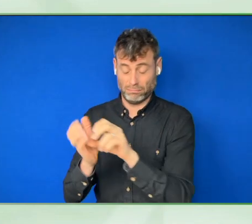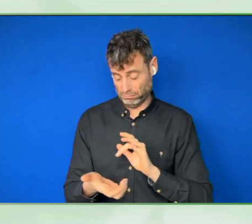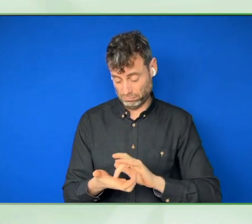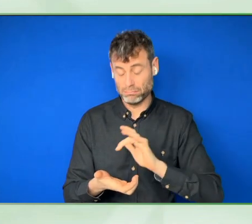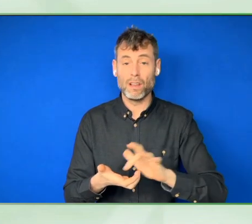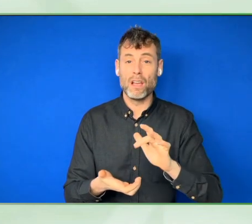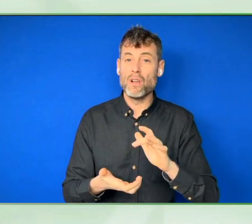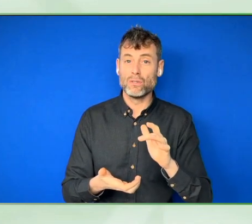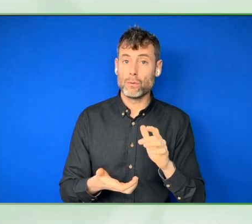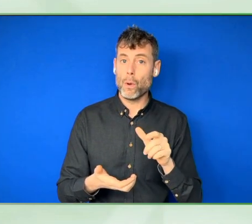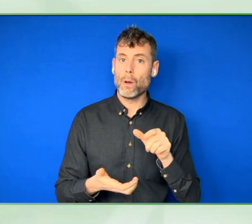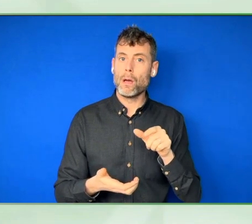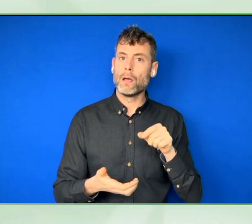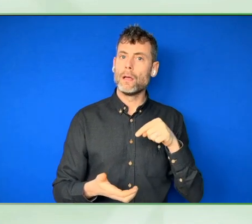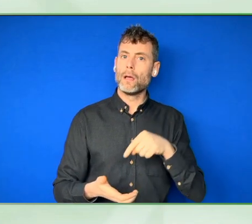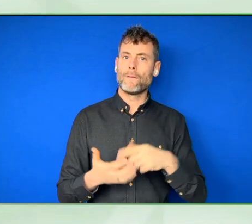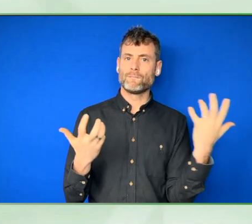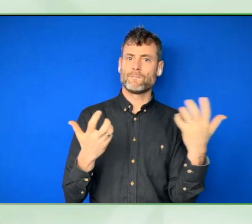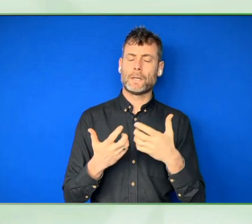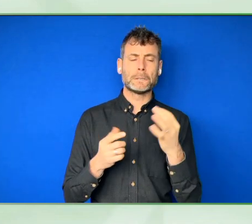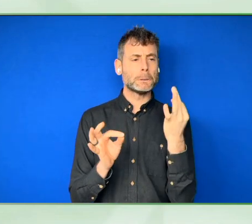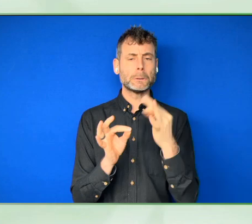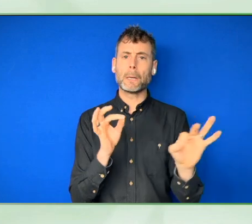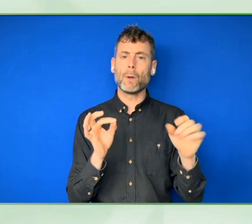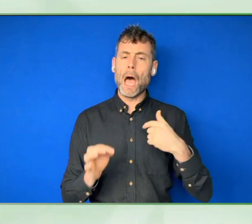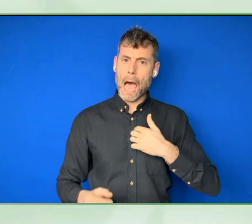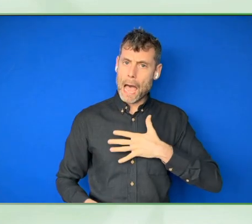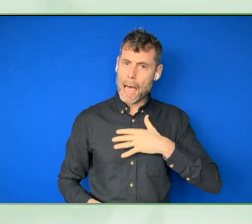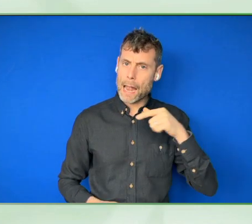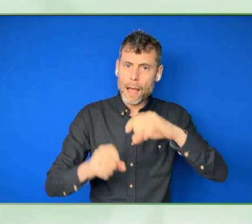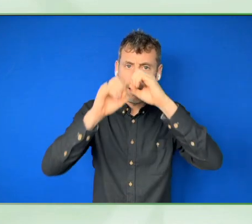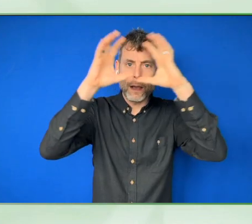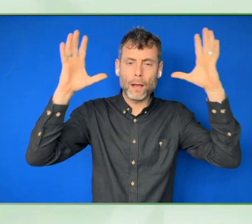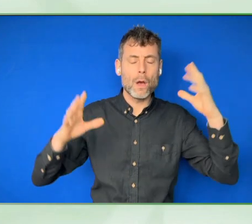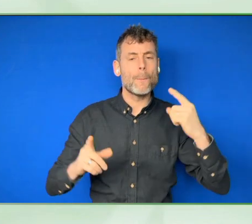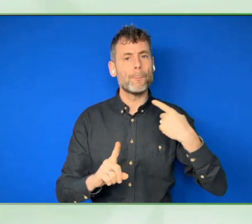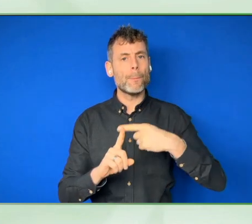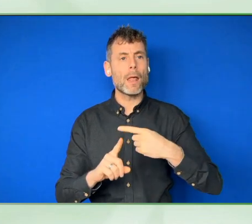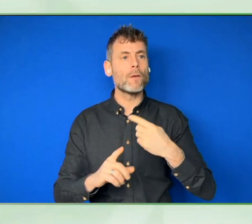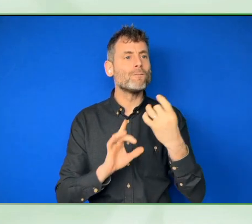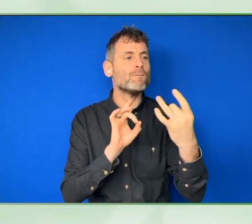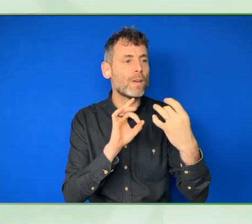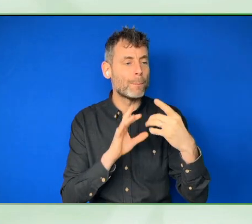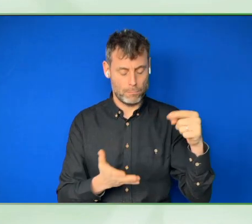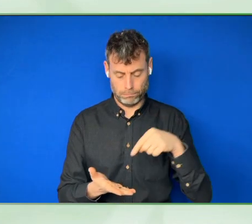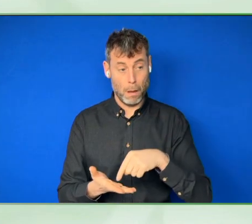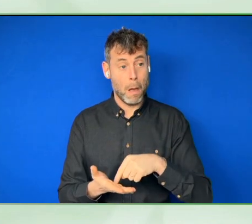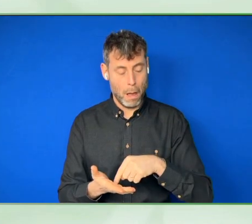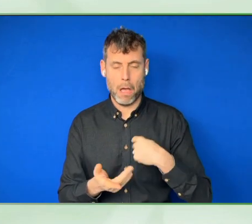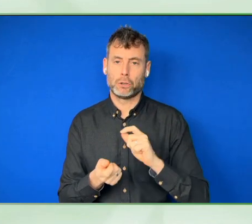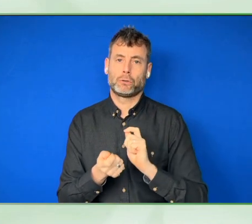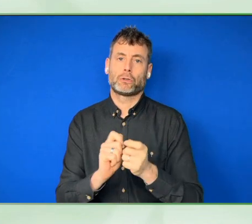what we love about PEAK and about working at PEAK, is we're constantly evolving the software, and it's specifically for eye health. Thank